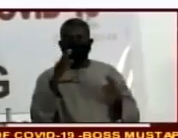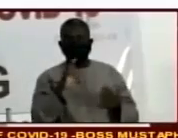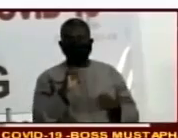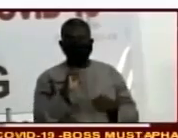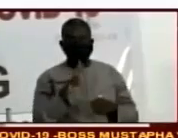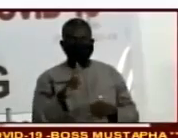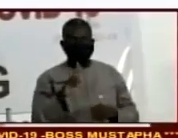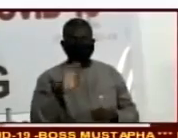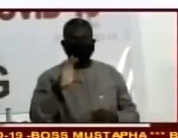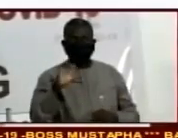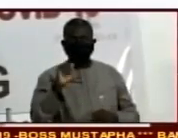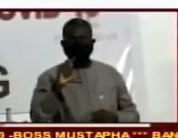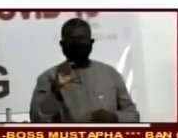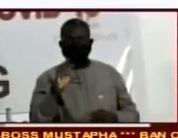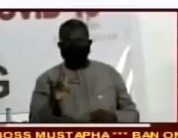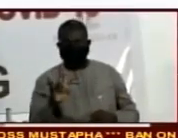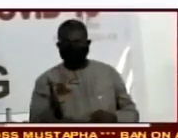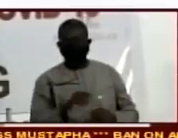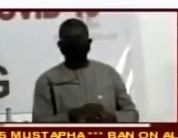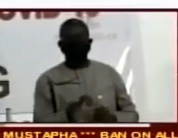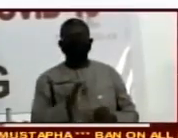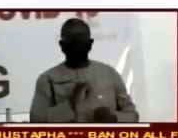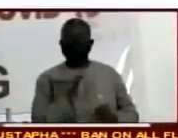Carter. I will continue